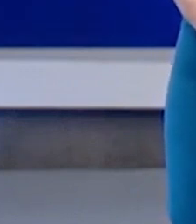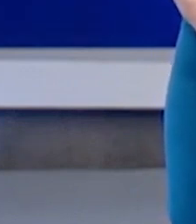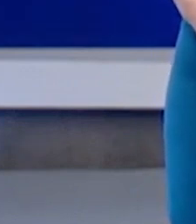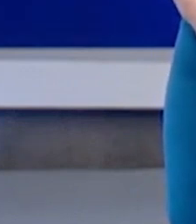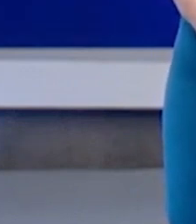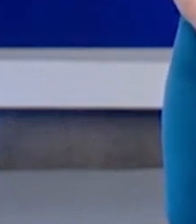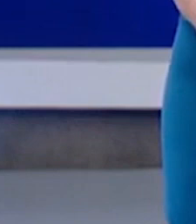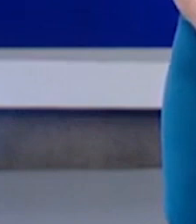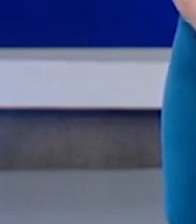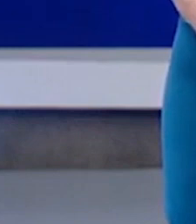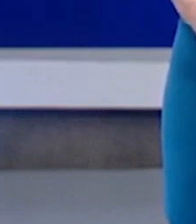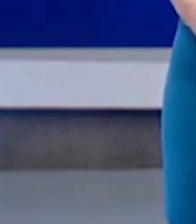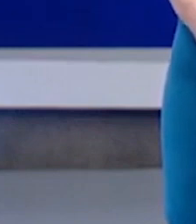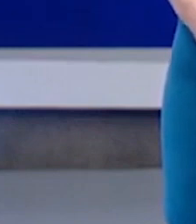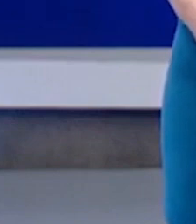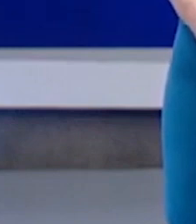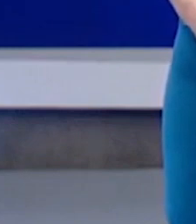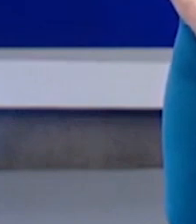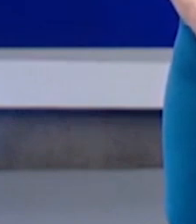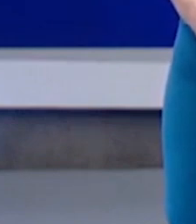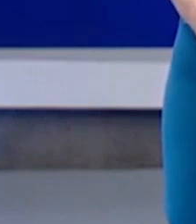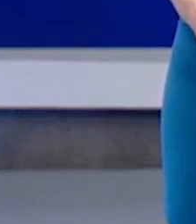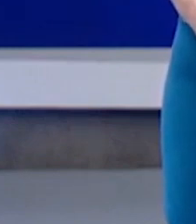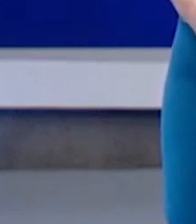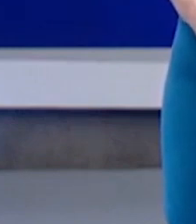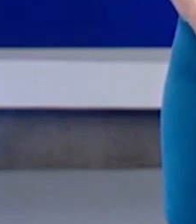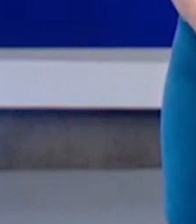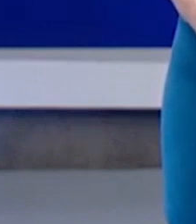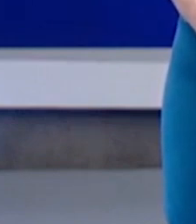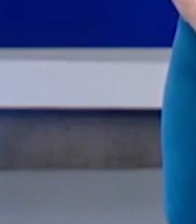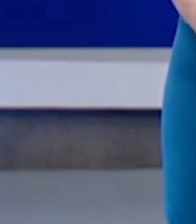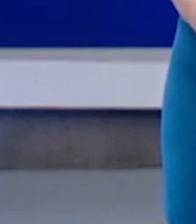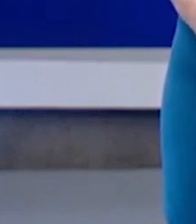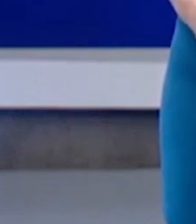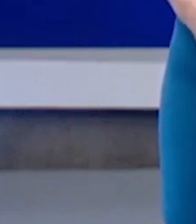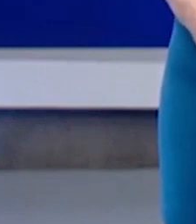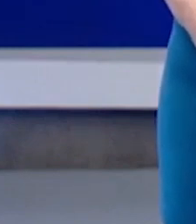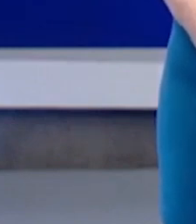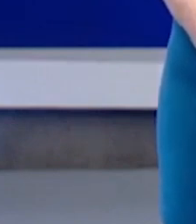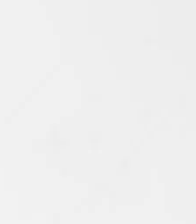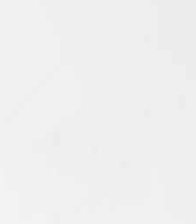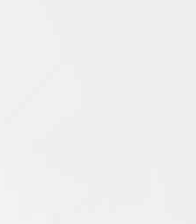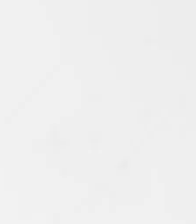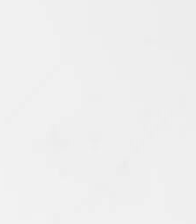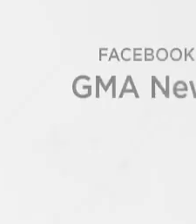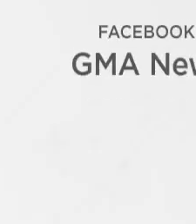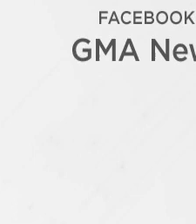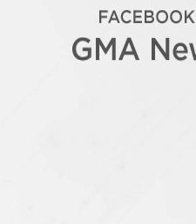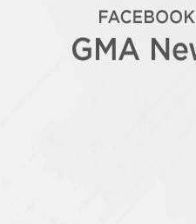niyo kami sa GMA Pinoy TV at sa www.gmanews.tv.